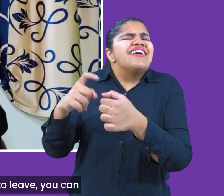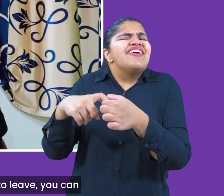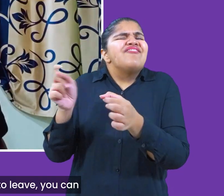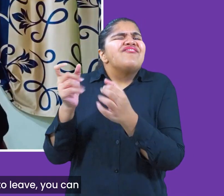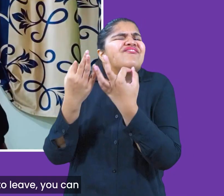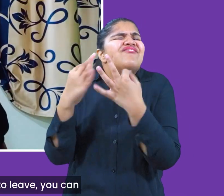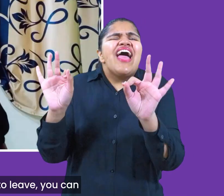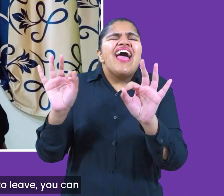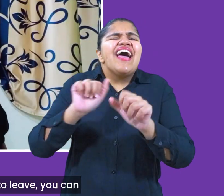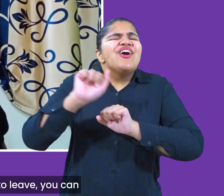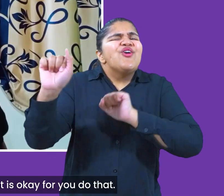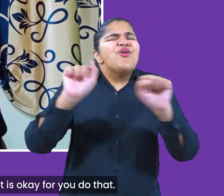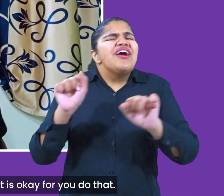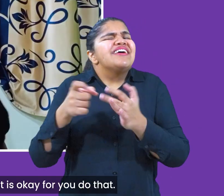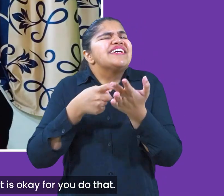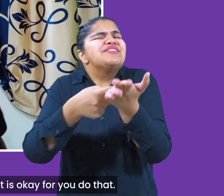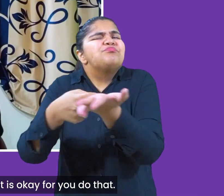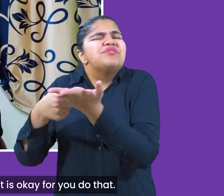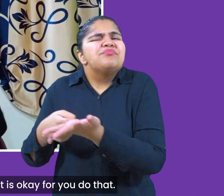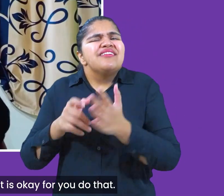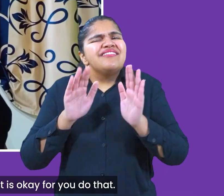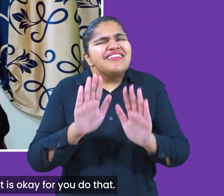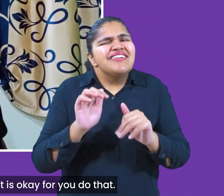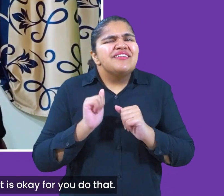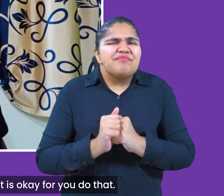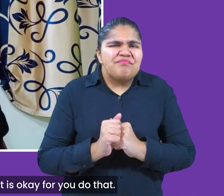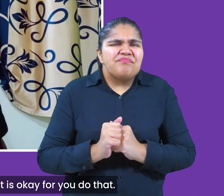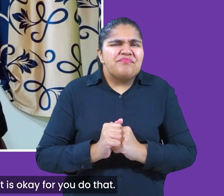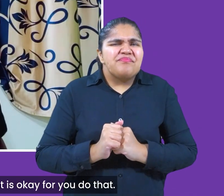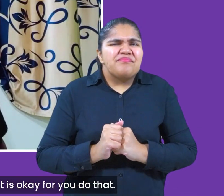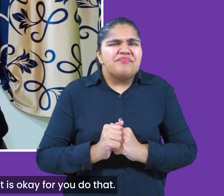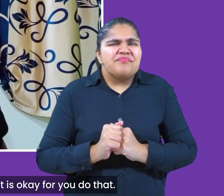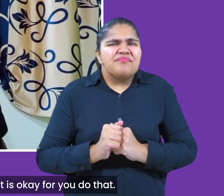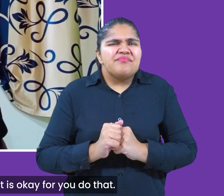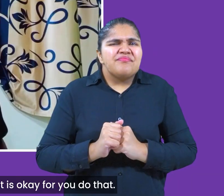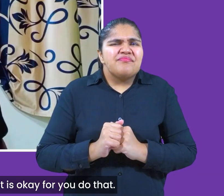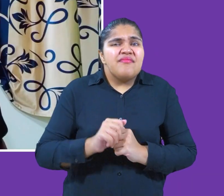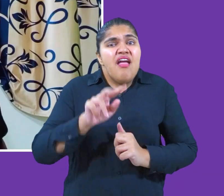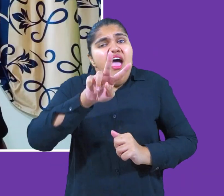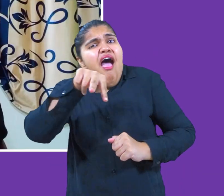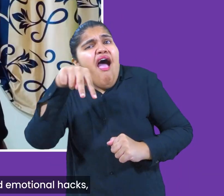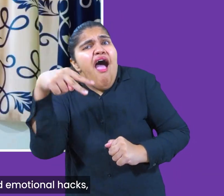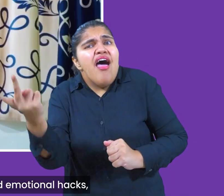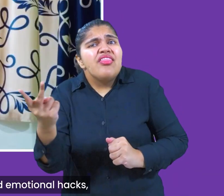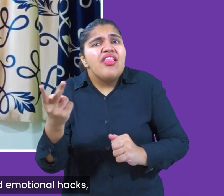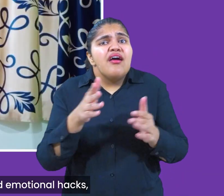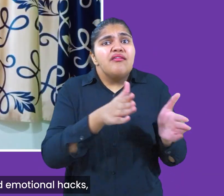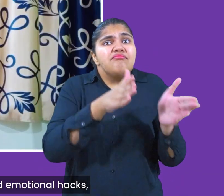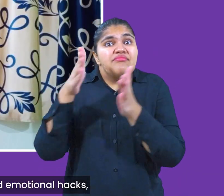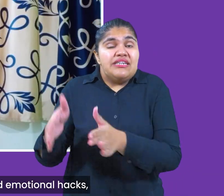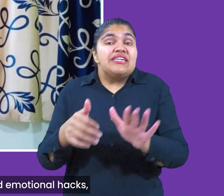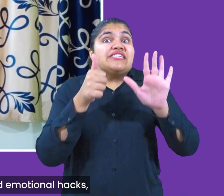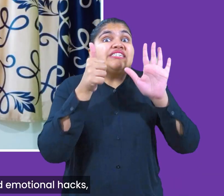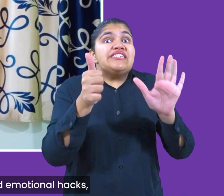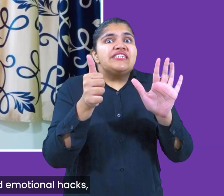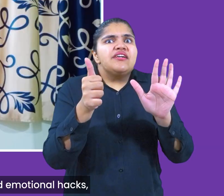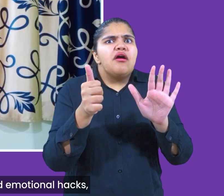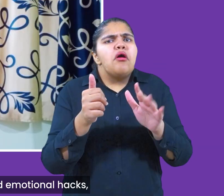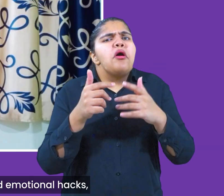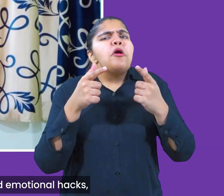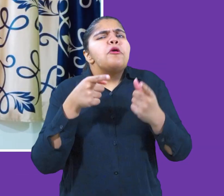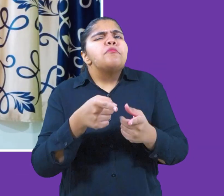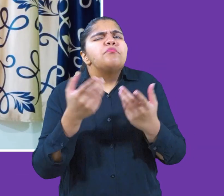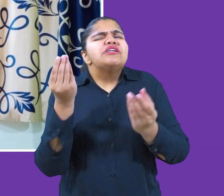if you want to leave, you can. So just that understanding of, like, what is okay for you, do that. There are also some mental and